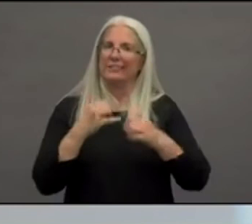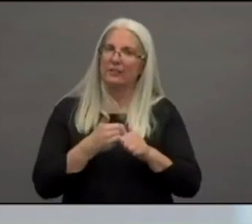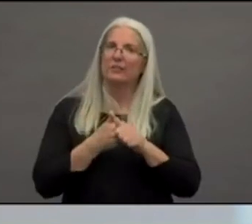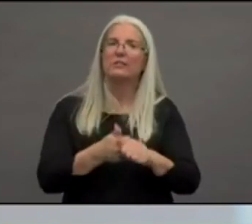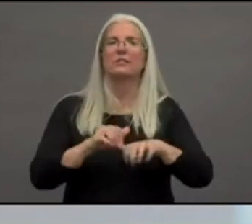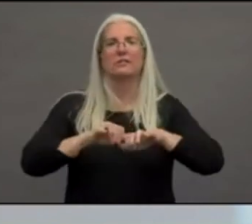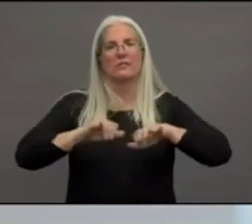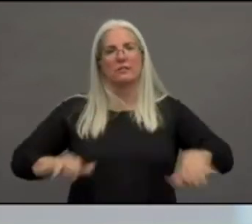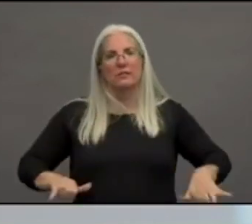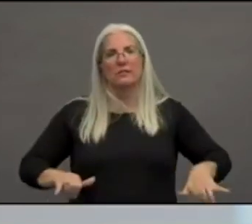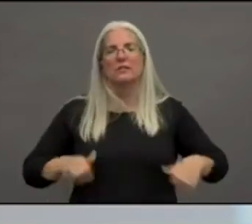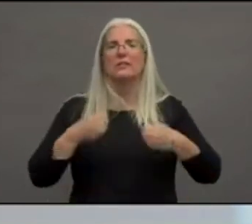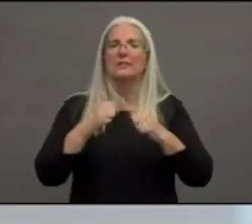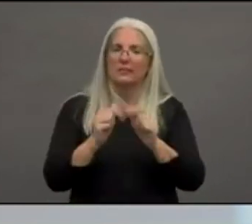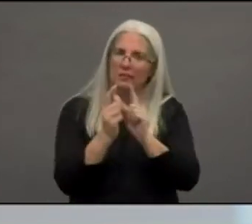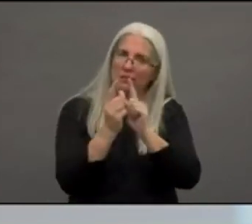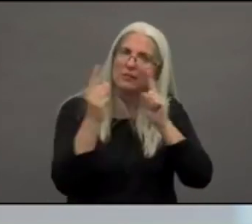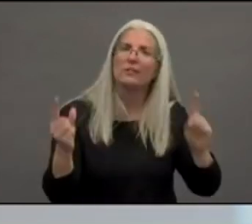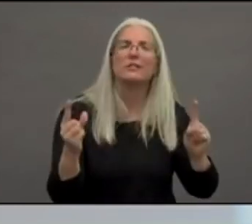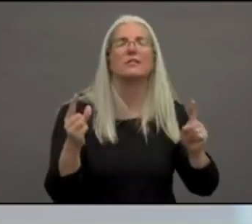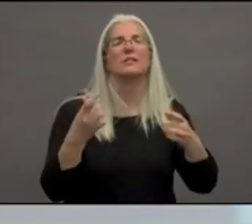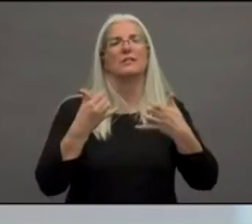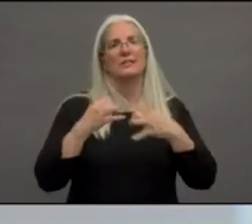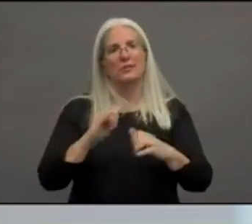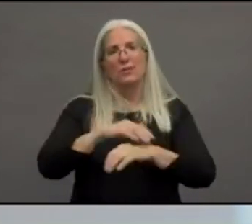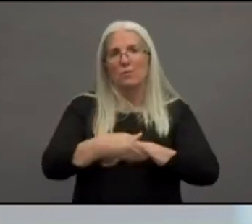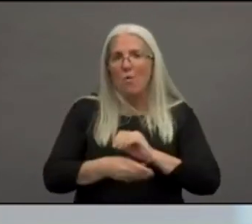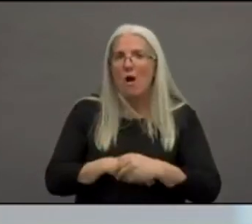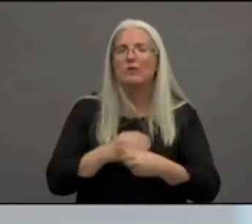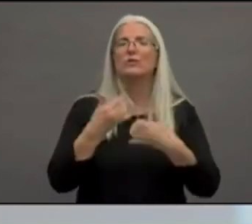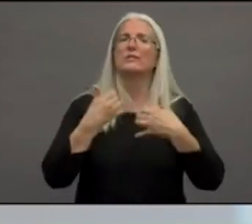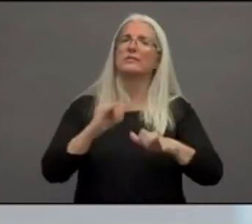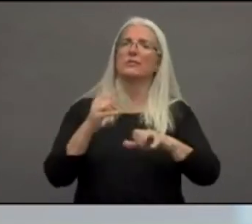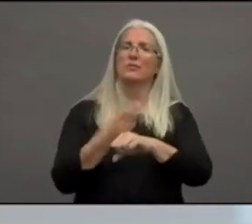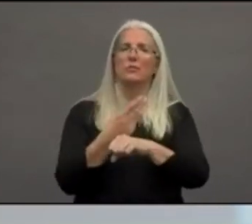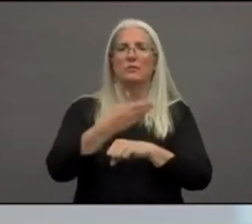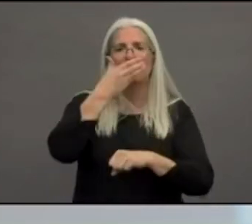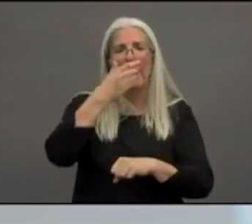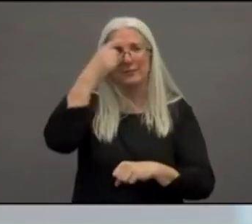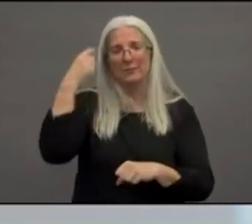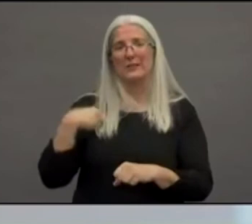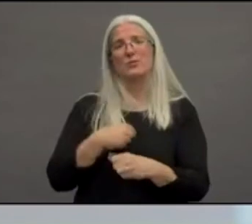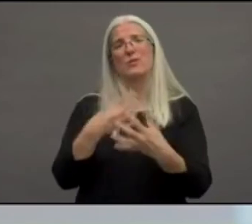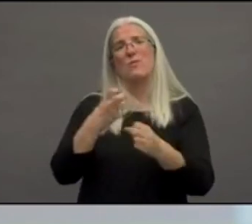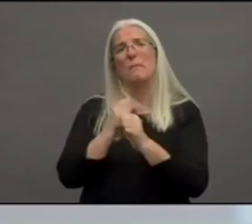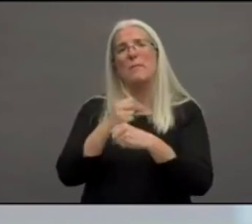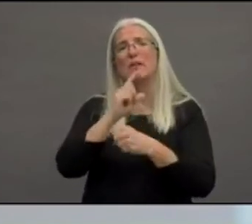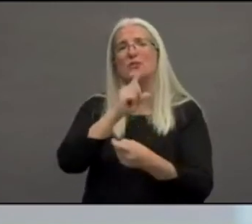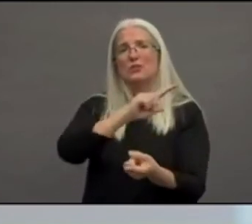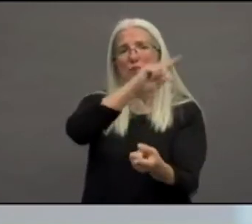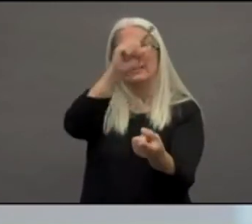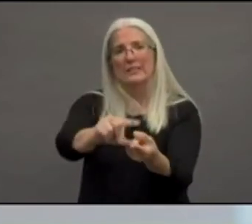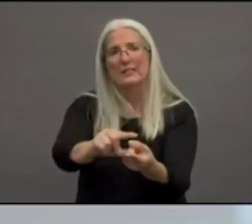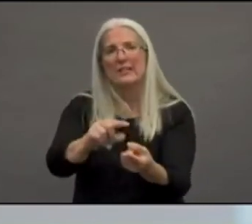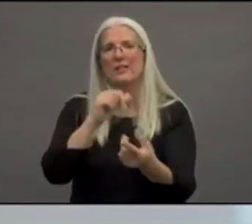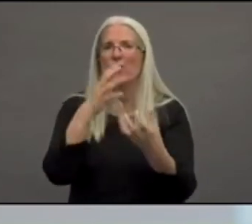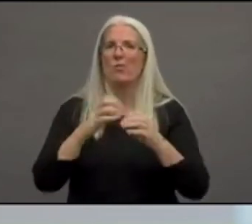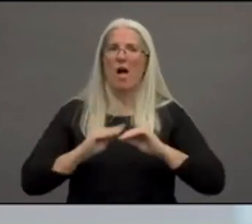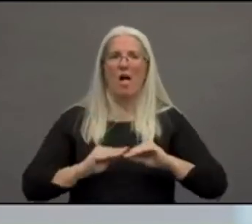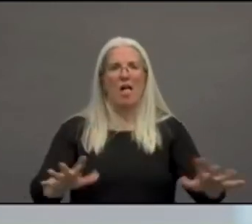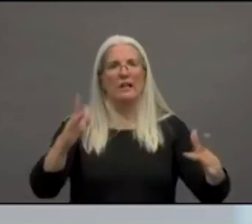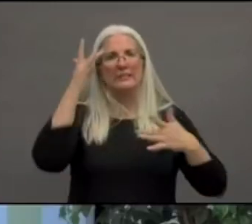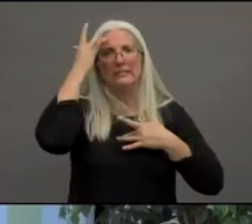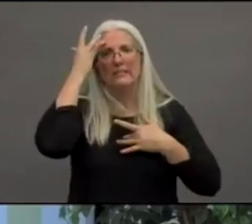and wearing a face mask because we want the numbers to go down. We discussed this morning that we did